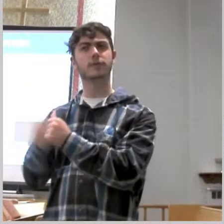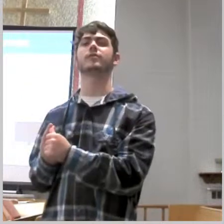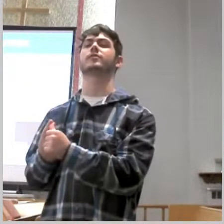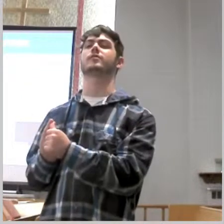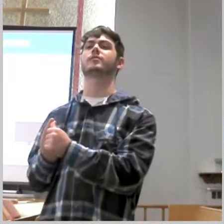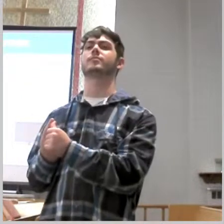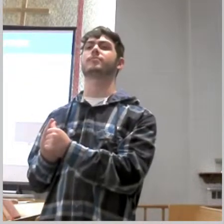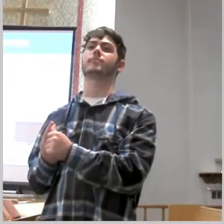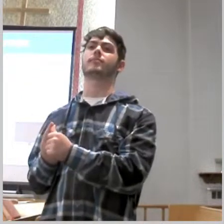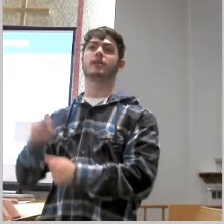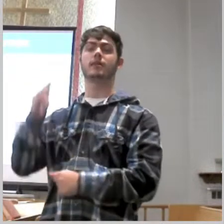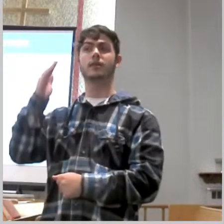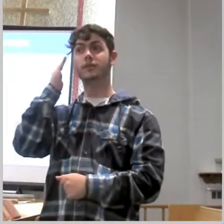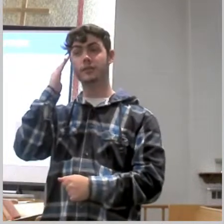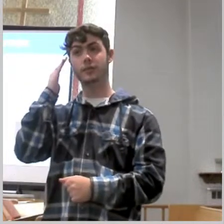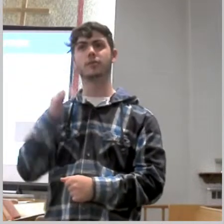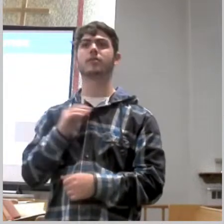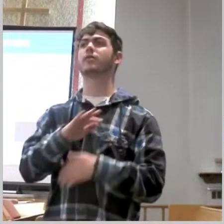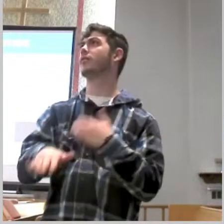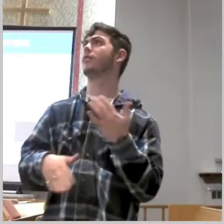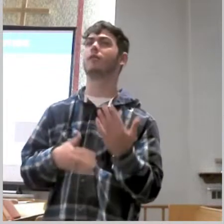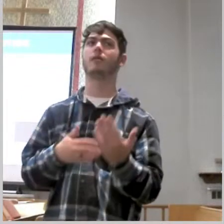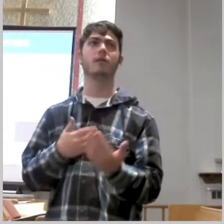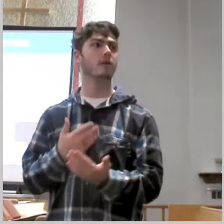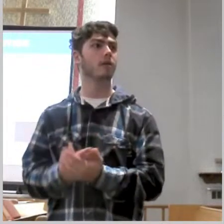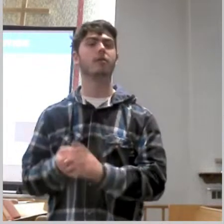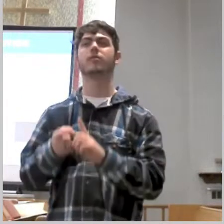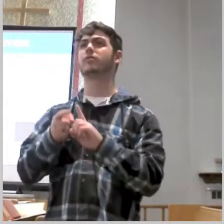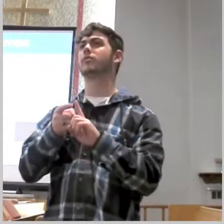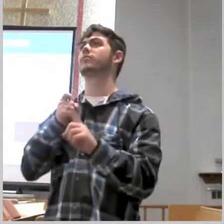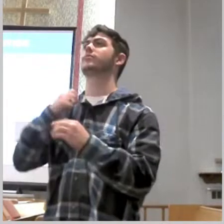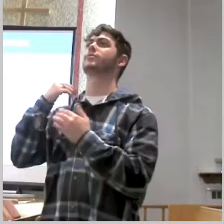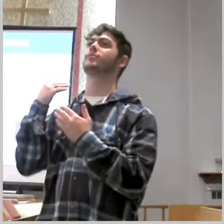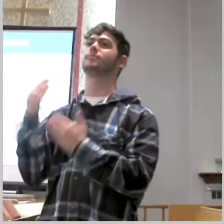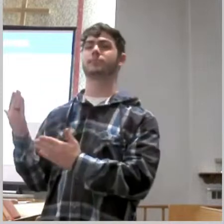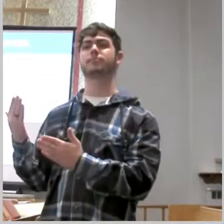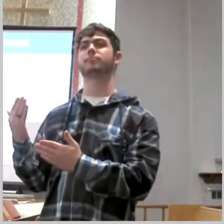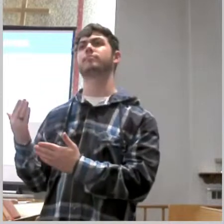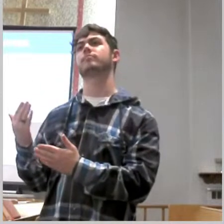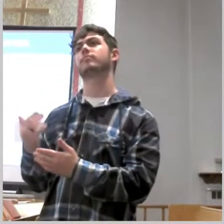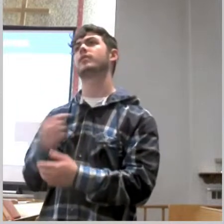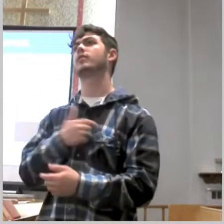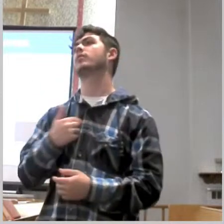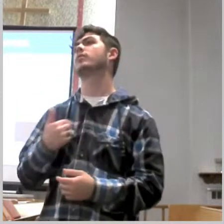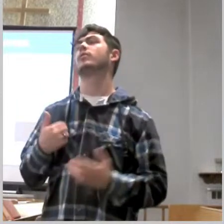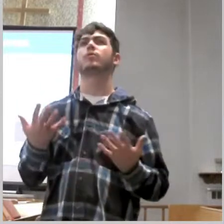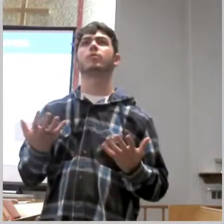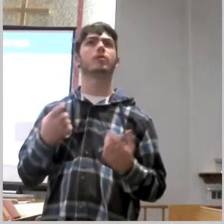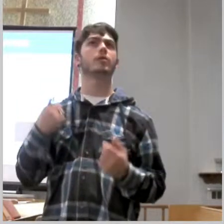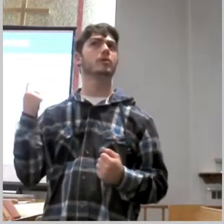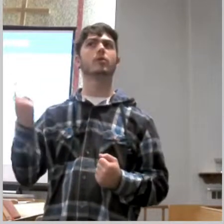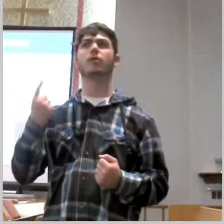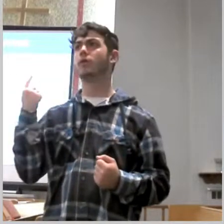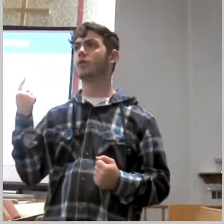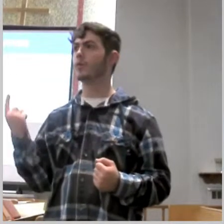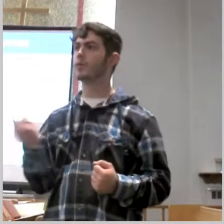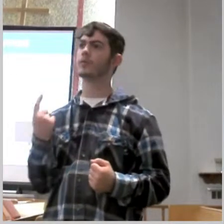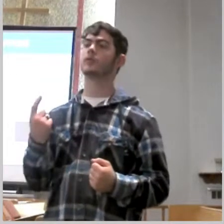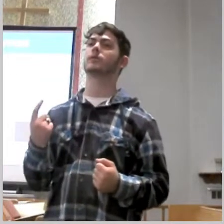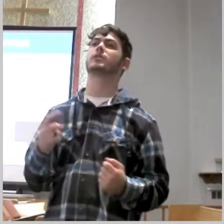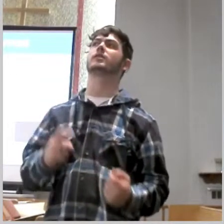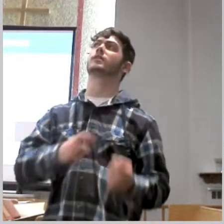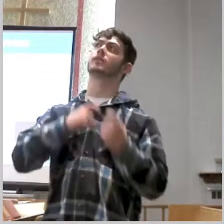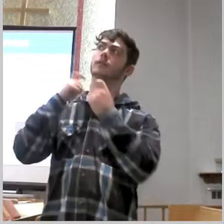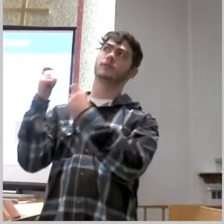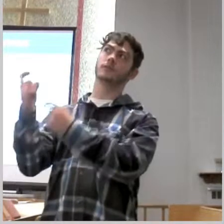knowing that this all has come from you. And we just pray, Father, that we want to always give you the first